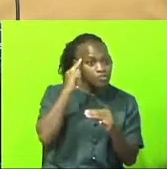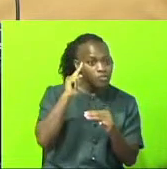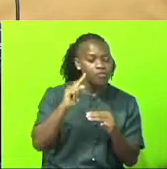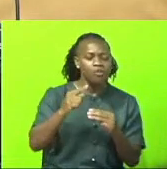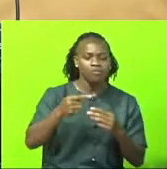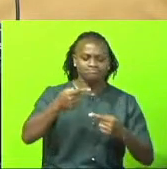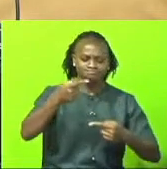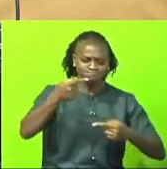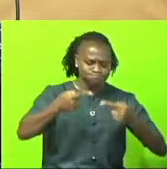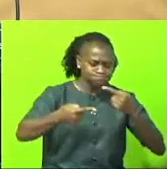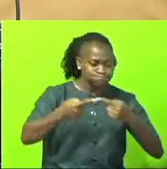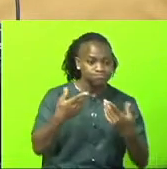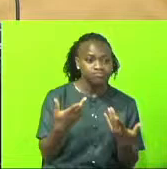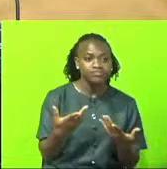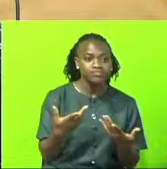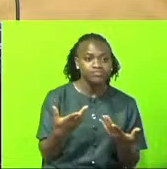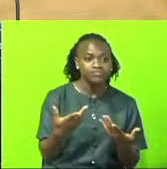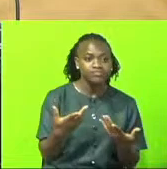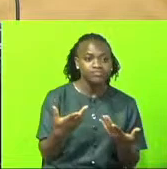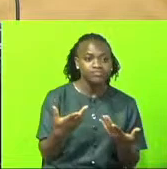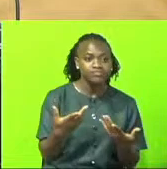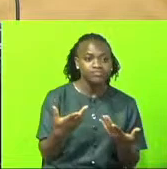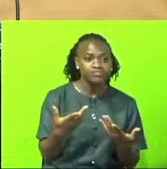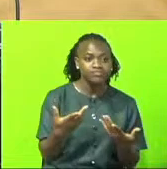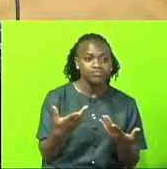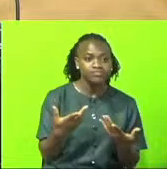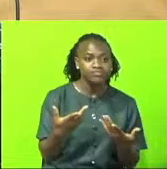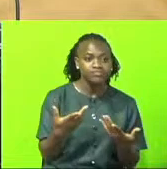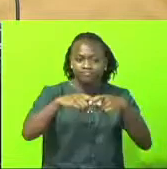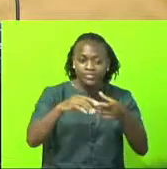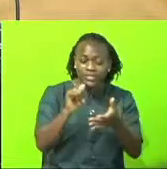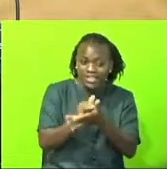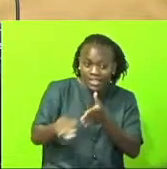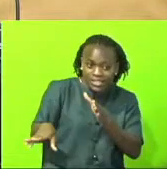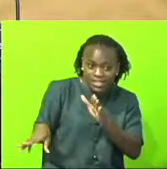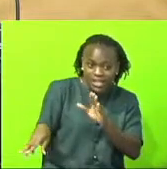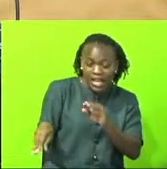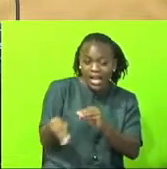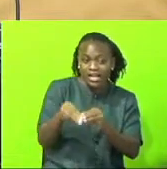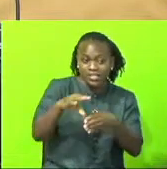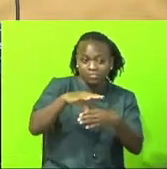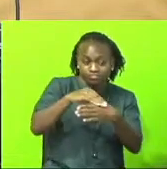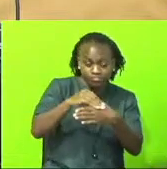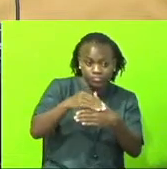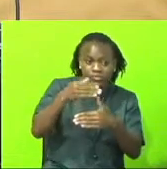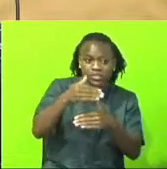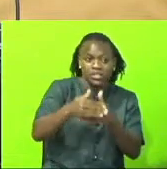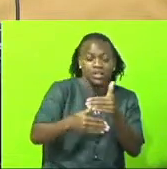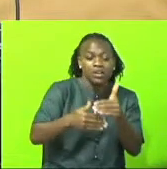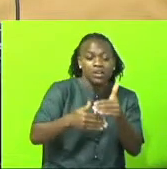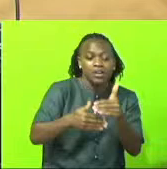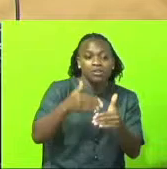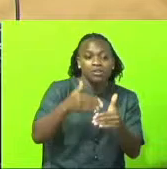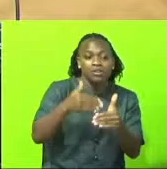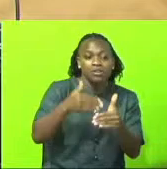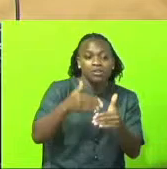injunction, which is also attached to it. The process, Mr. Speaker,